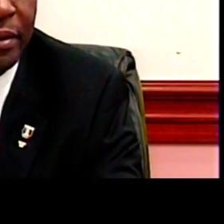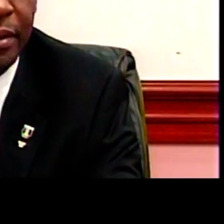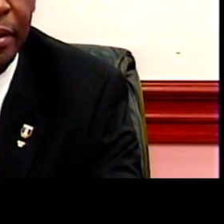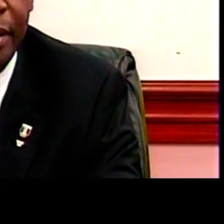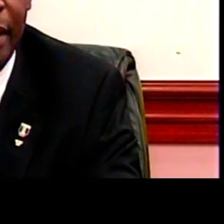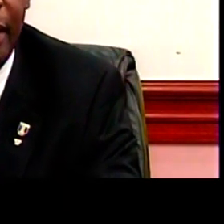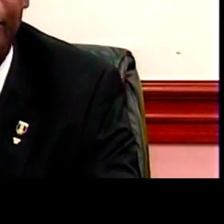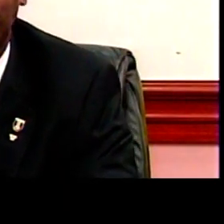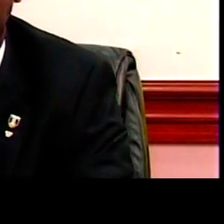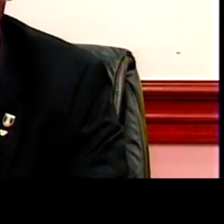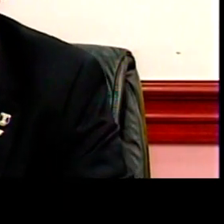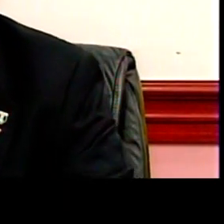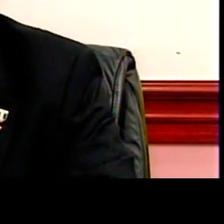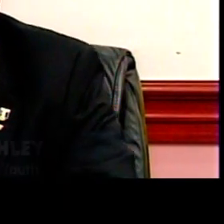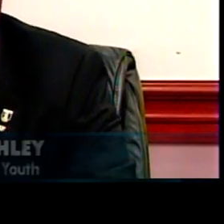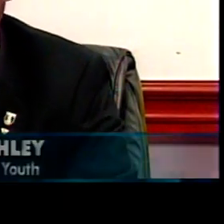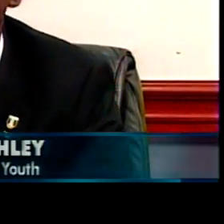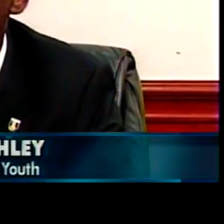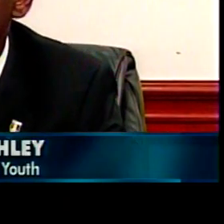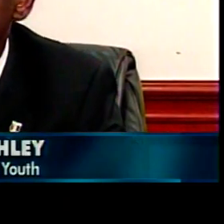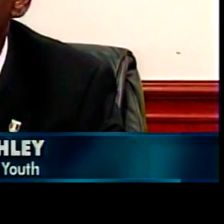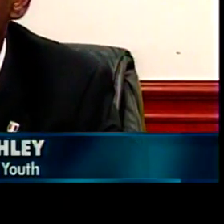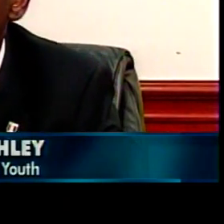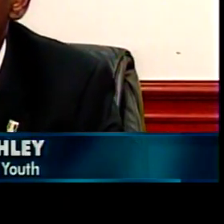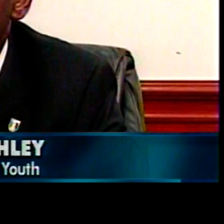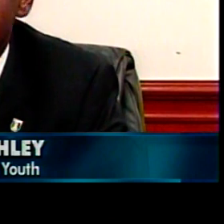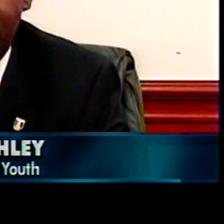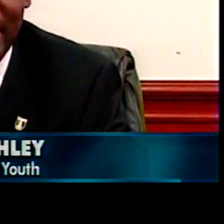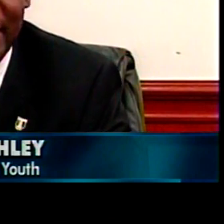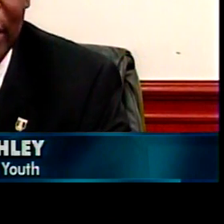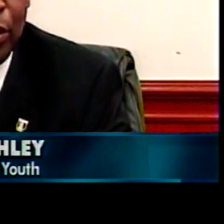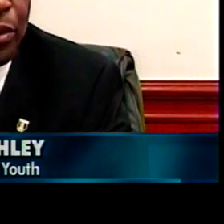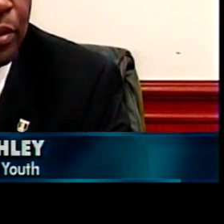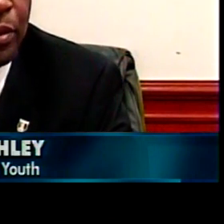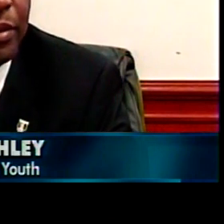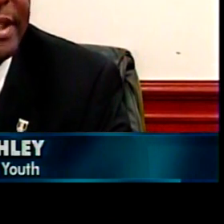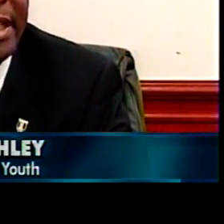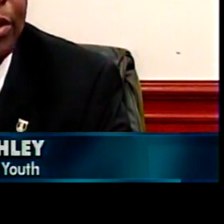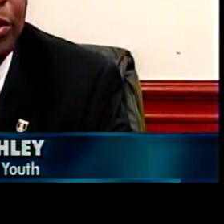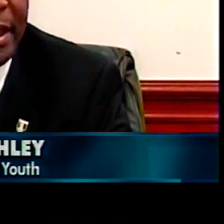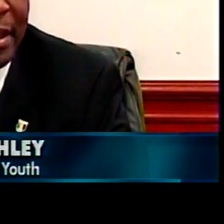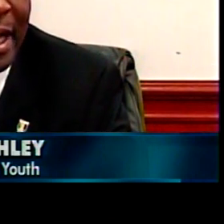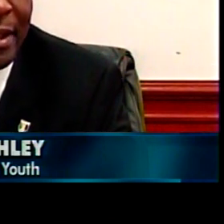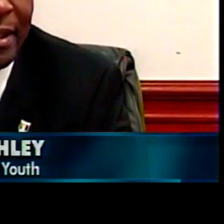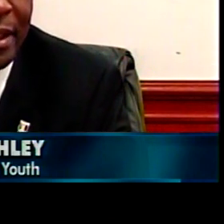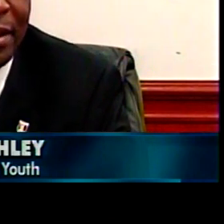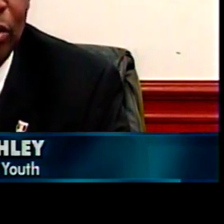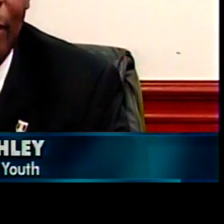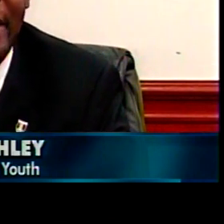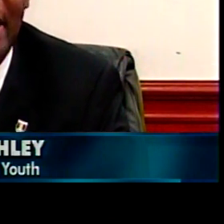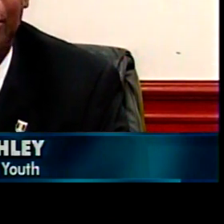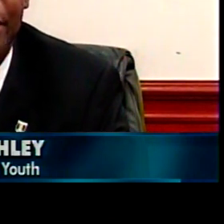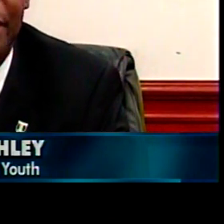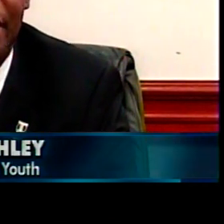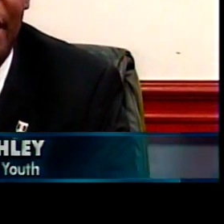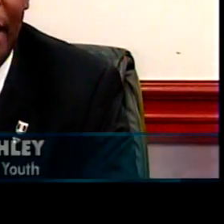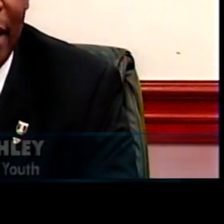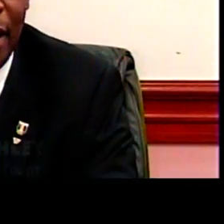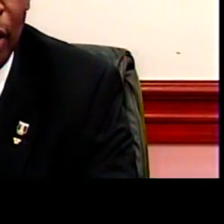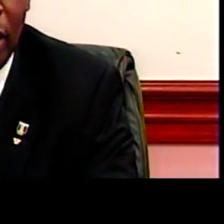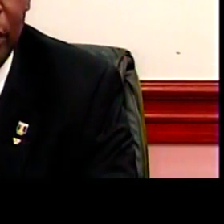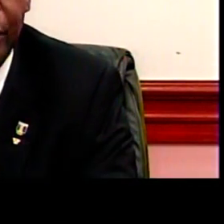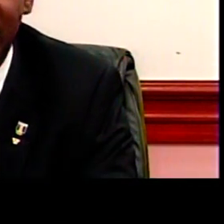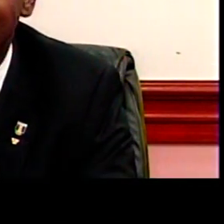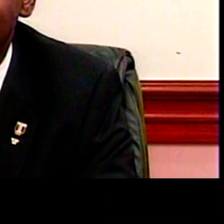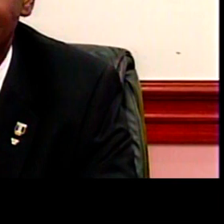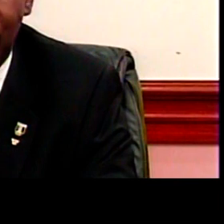one-year program consisting of 3 phases: the residential, skills training, and the job attachment,